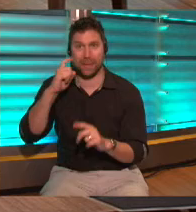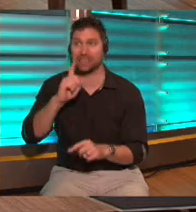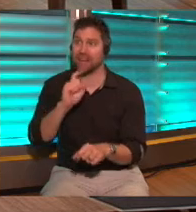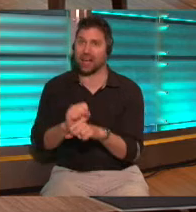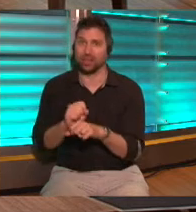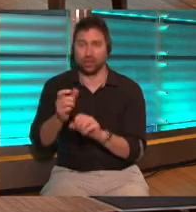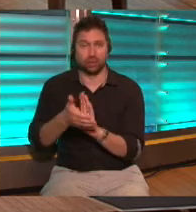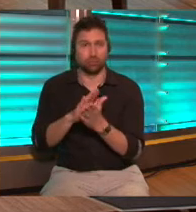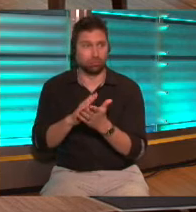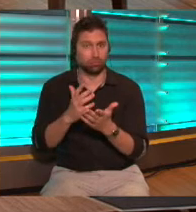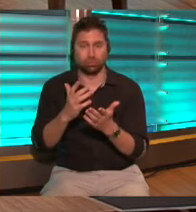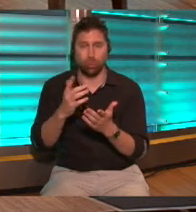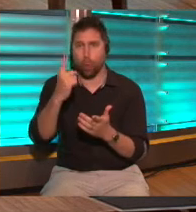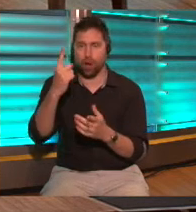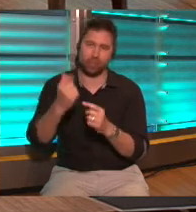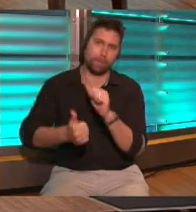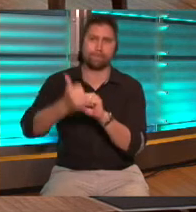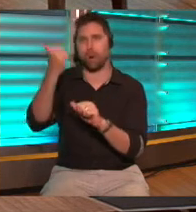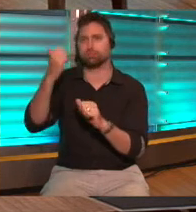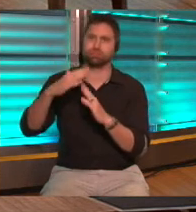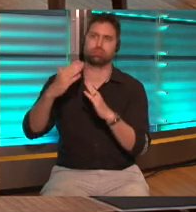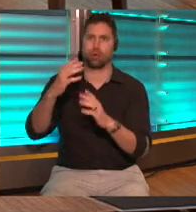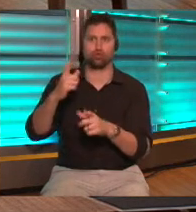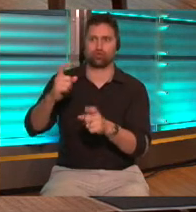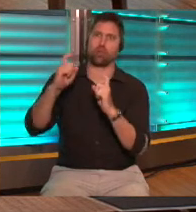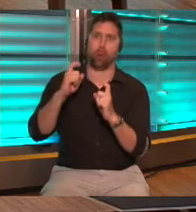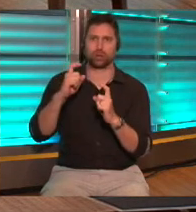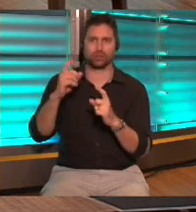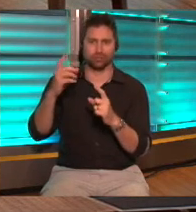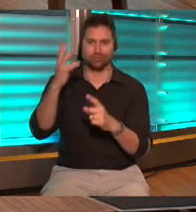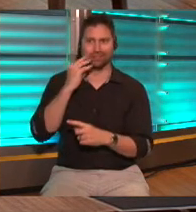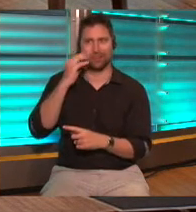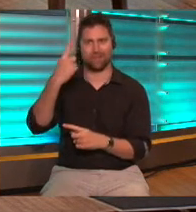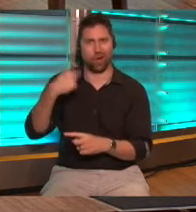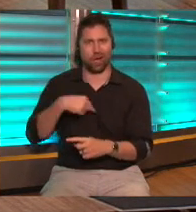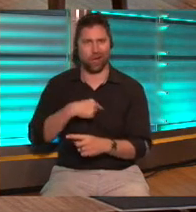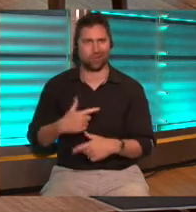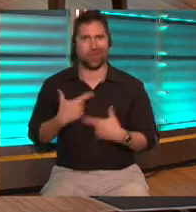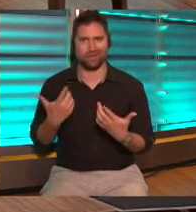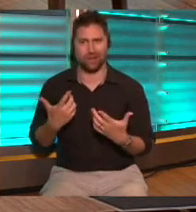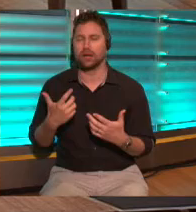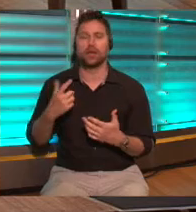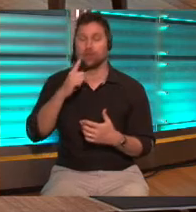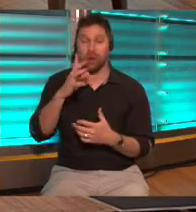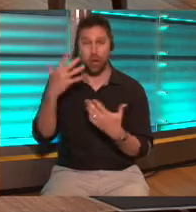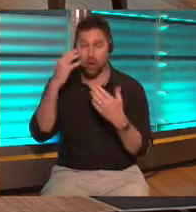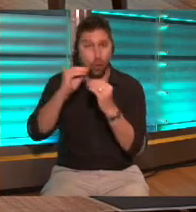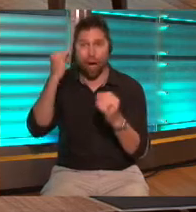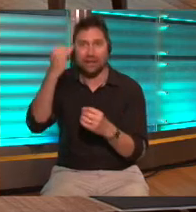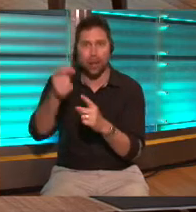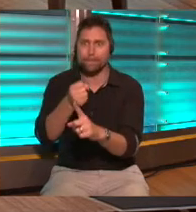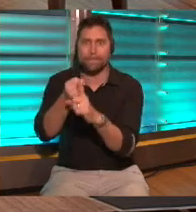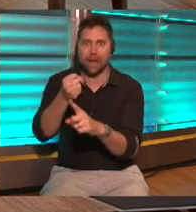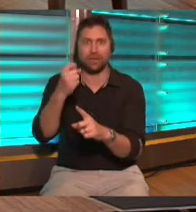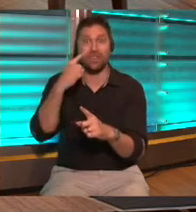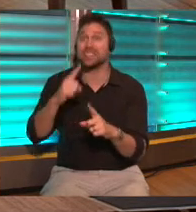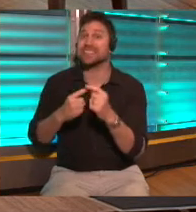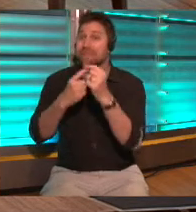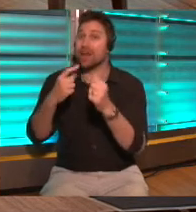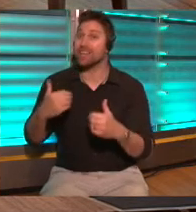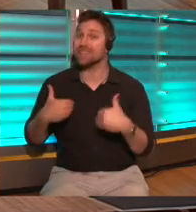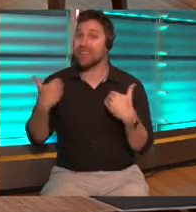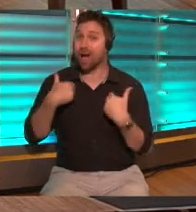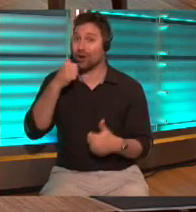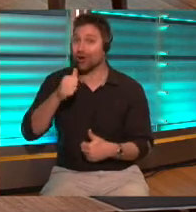ended up being one of the most rewarding experiences of our lives. And we had no idea what kind of impact it would make, especially on young girls who watched the